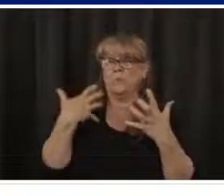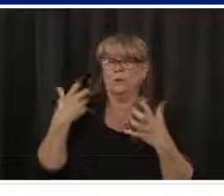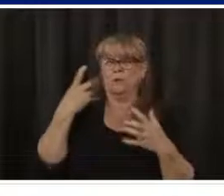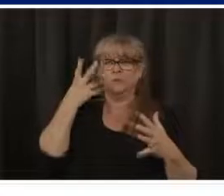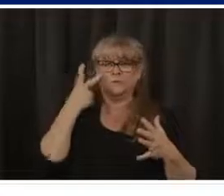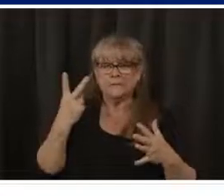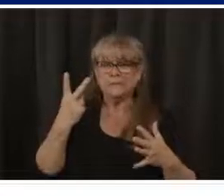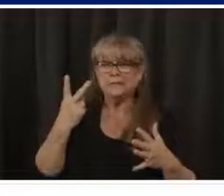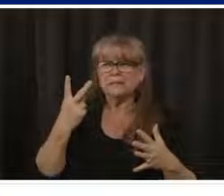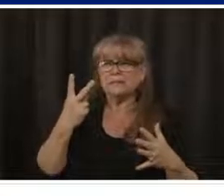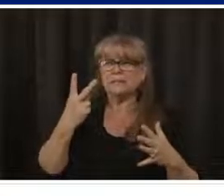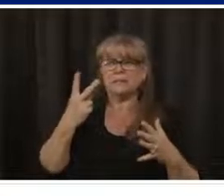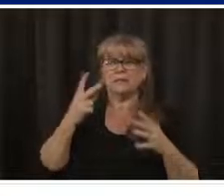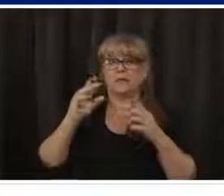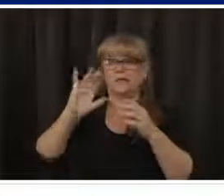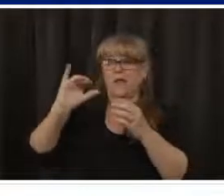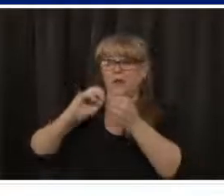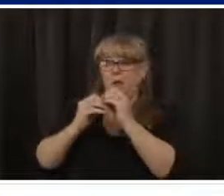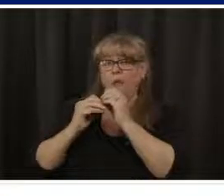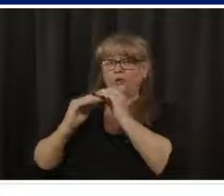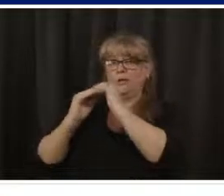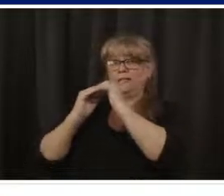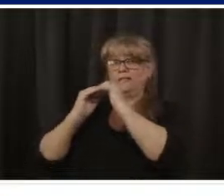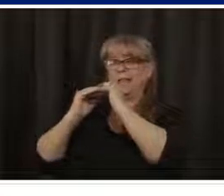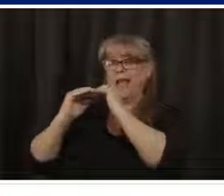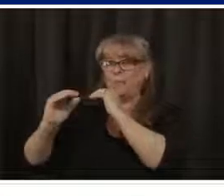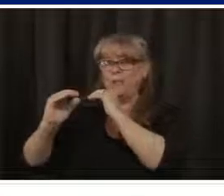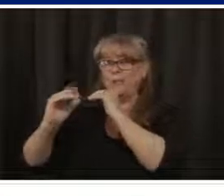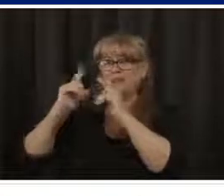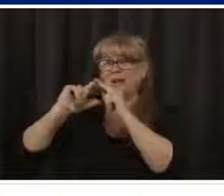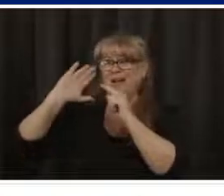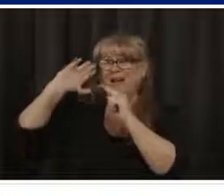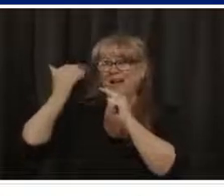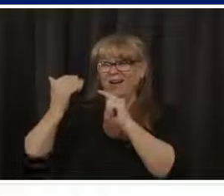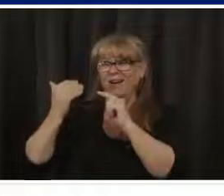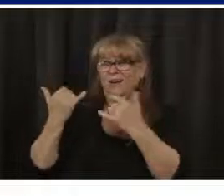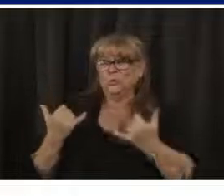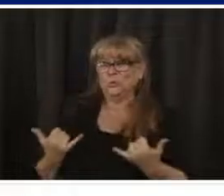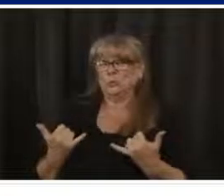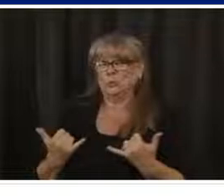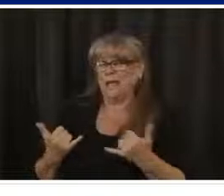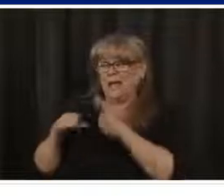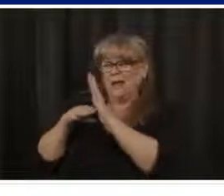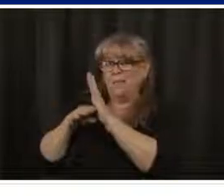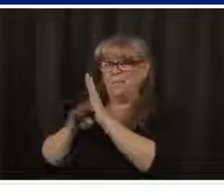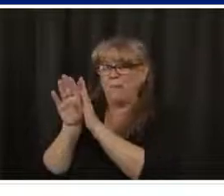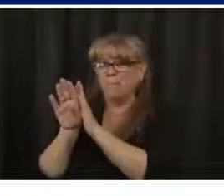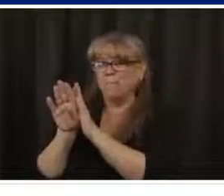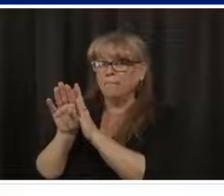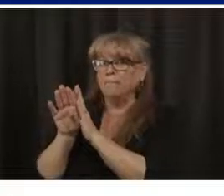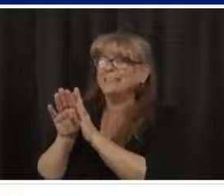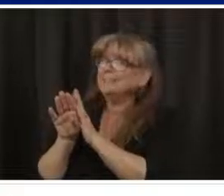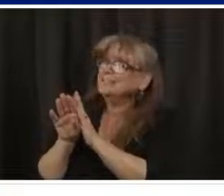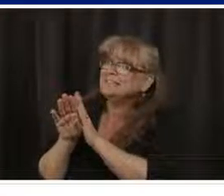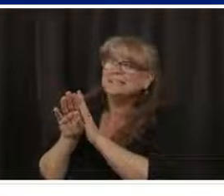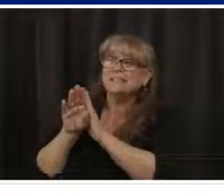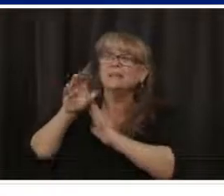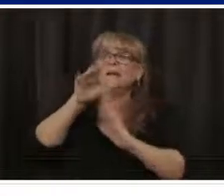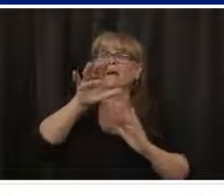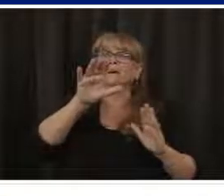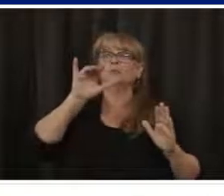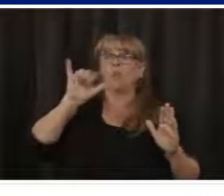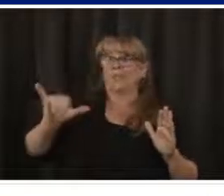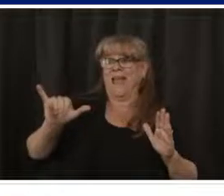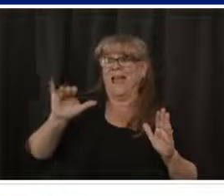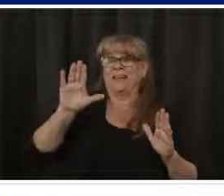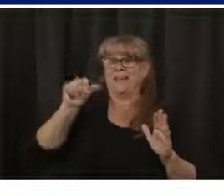I reported on that last week, but unfortunately it looks like the numbers have ticked up again. So this is being seen not just in our case data, which is shown